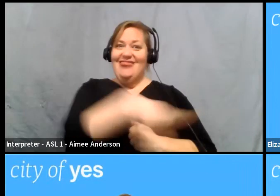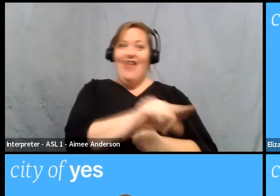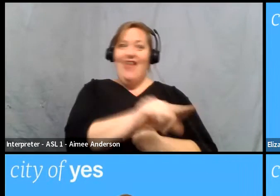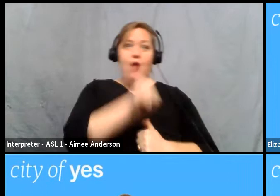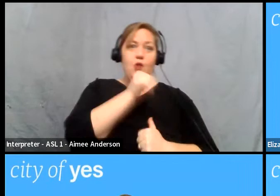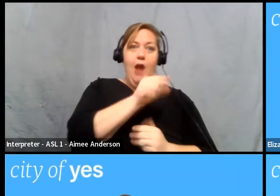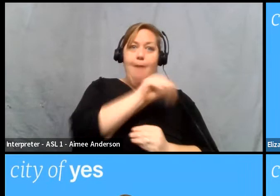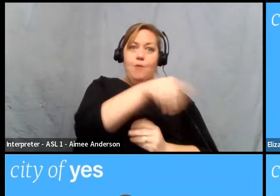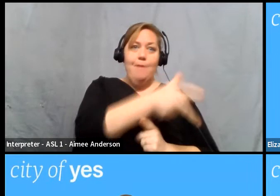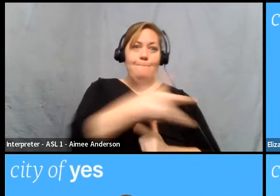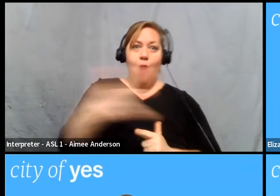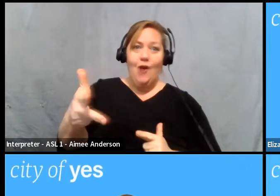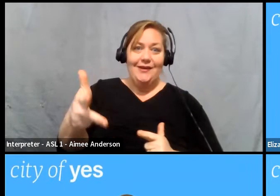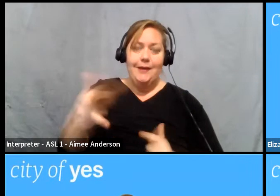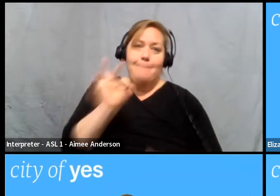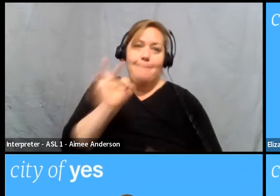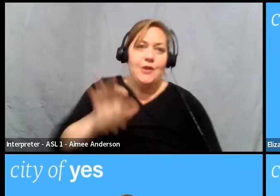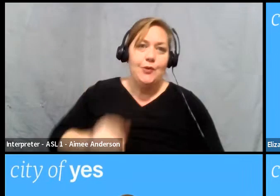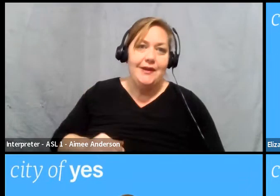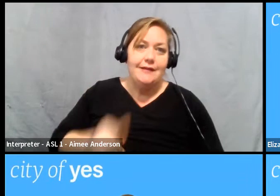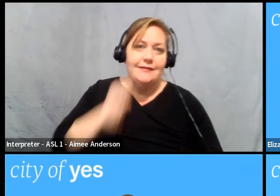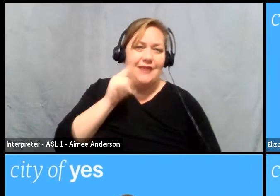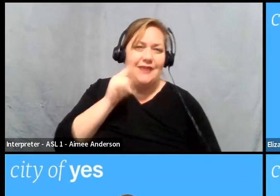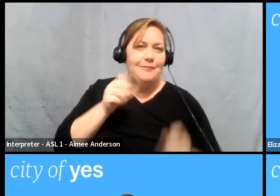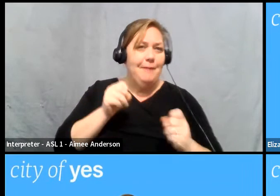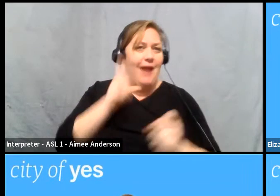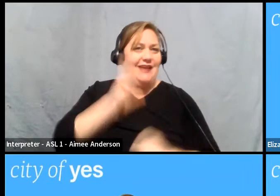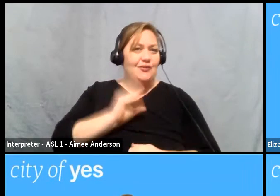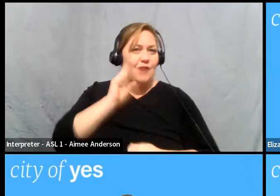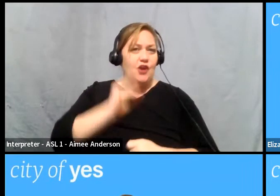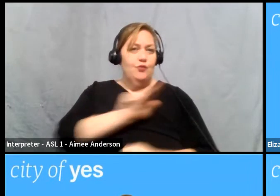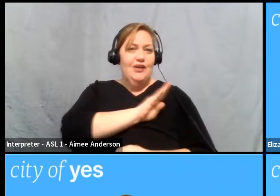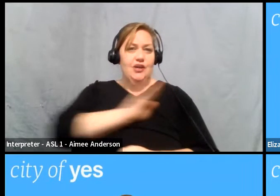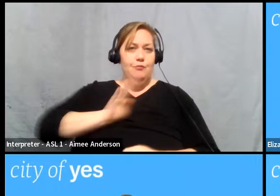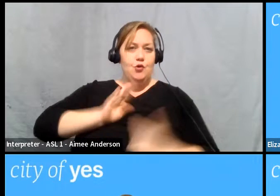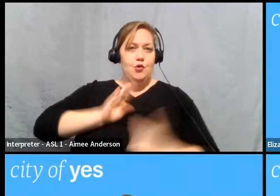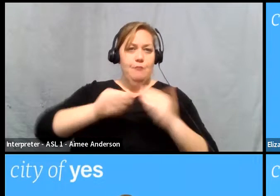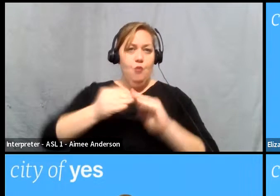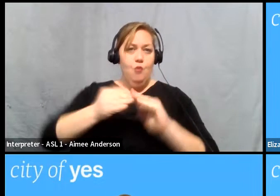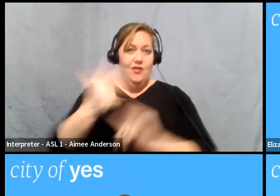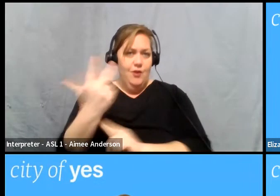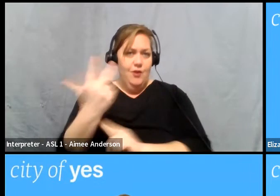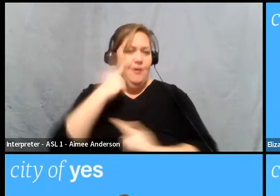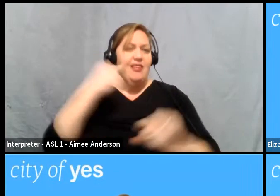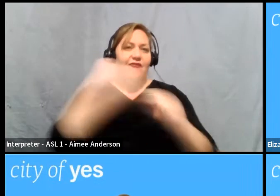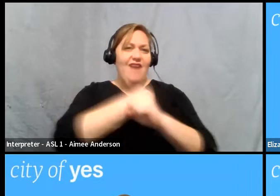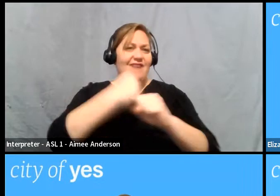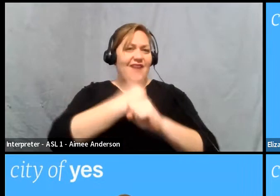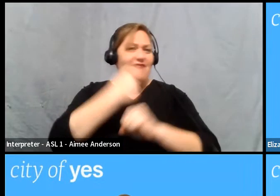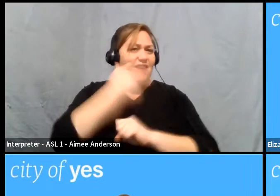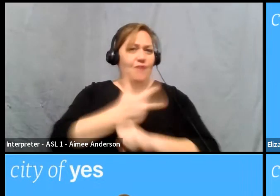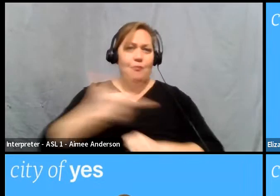it. That's been our experience with Community Board 3. We always have to fight for the parking.